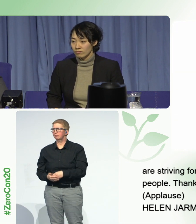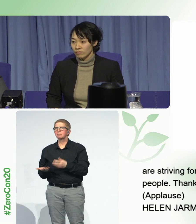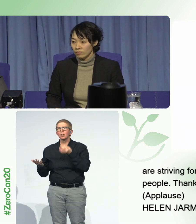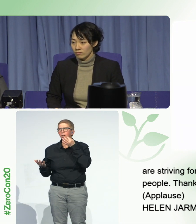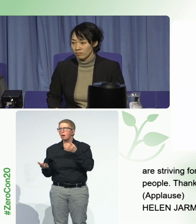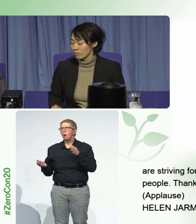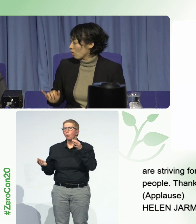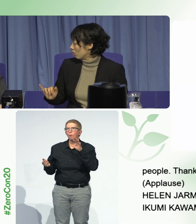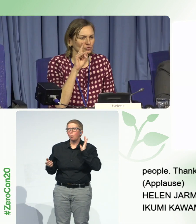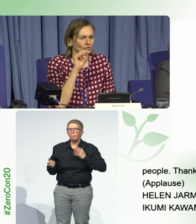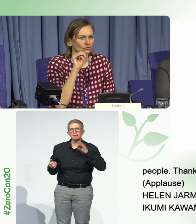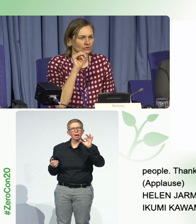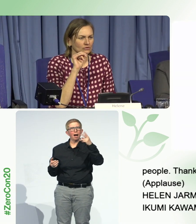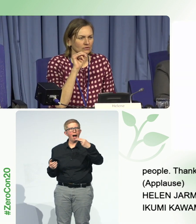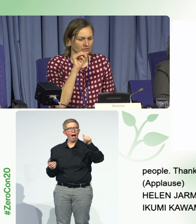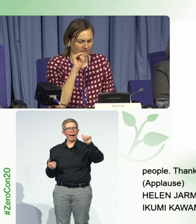so we'll